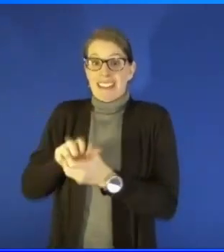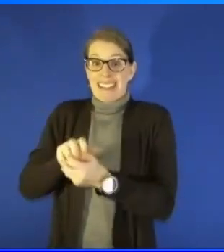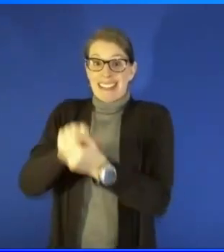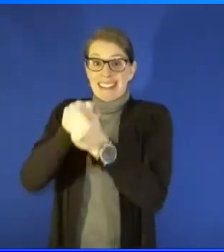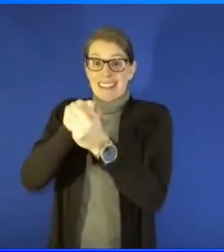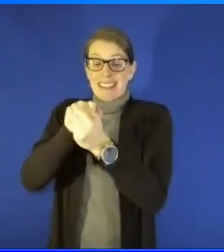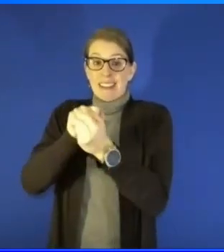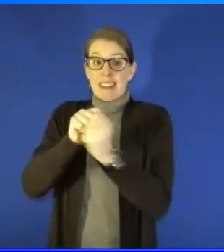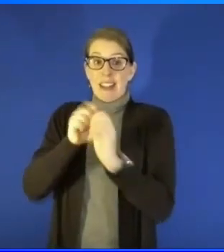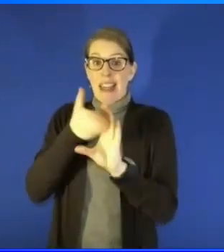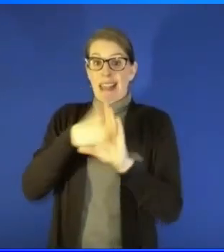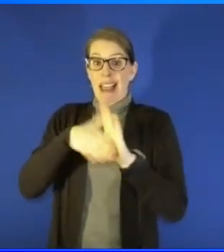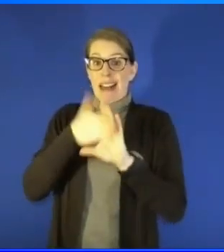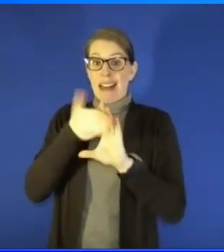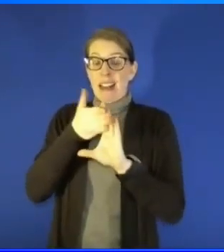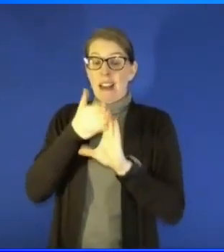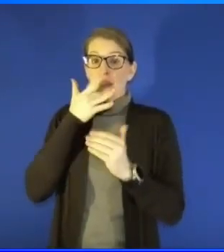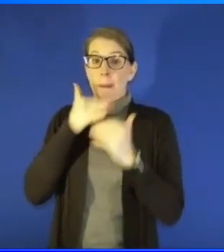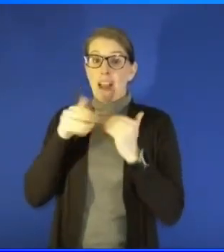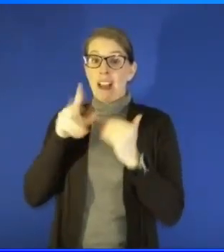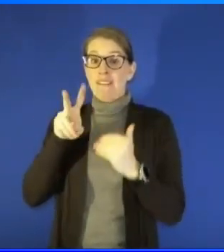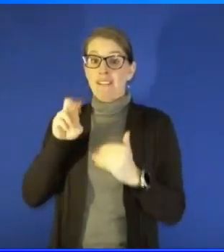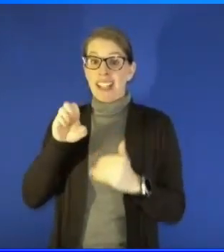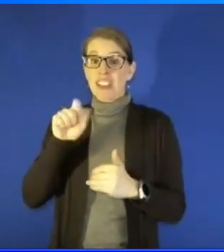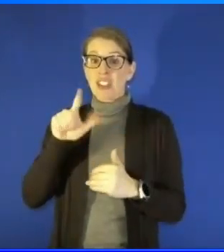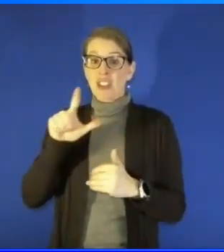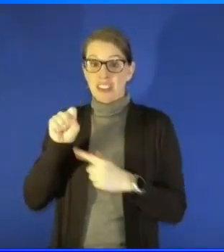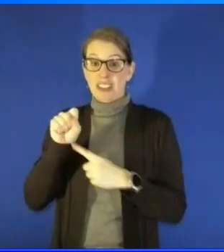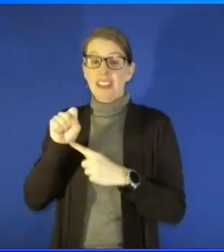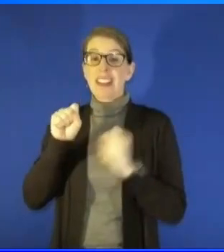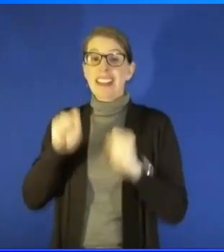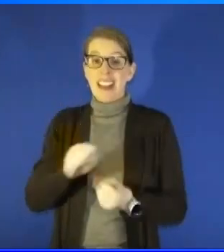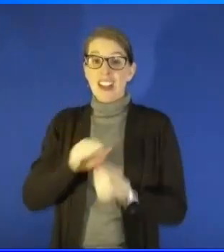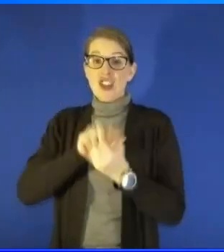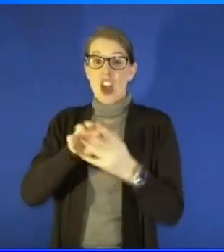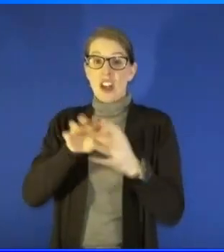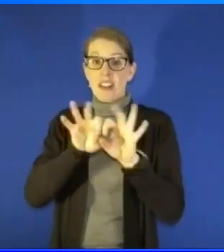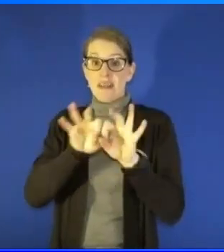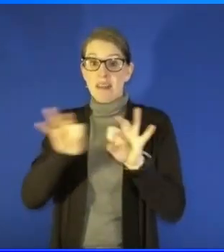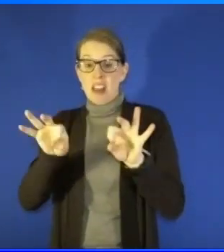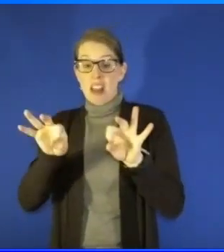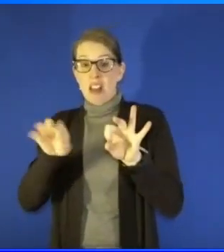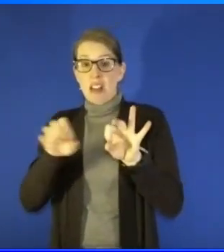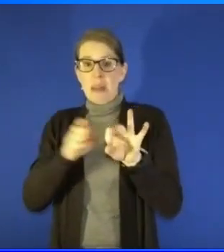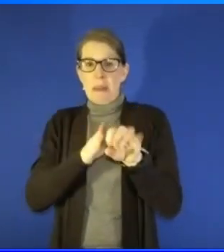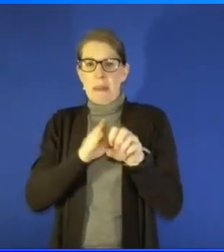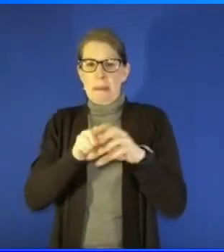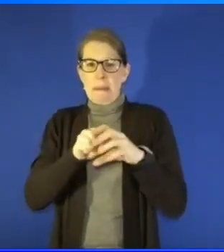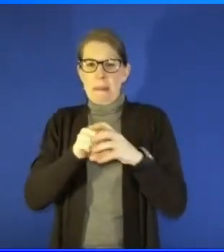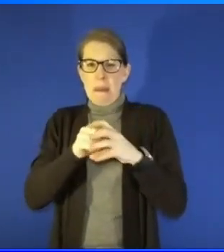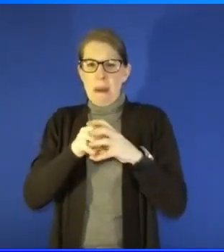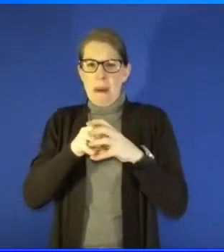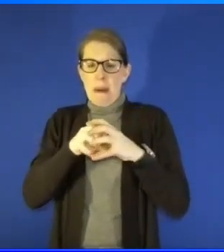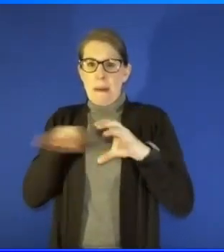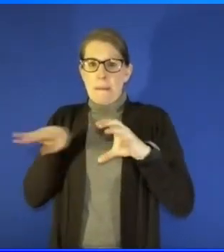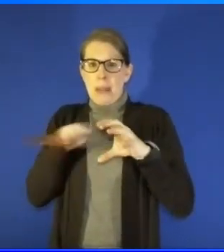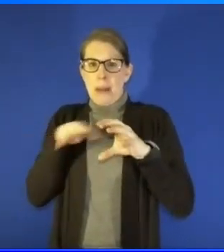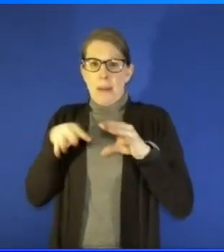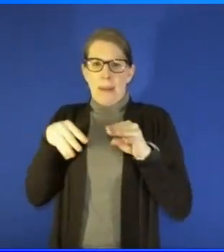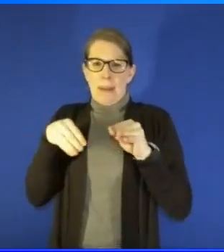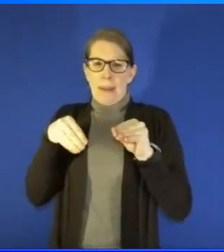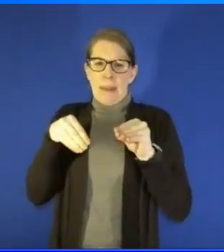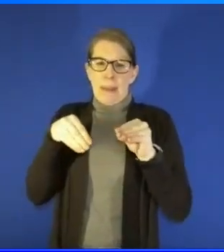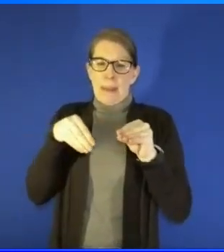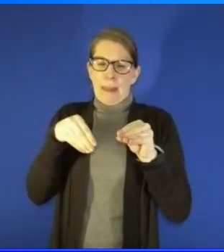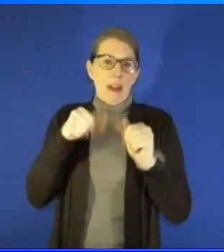the blood vessels can cause a clot to form, and unfortunately that clot can, cause lack of blood supply to a part of